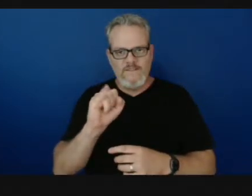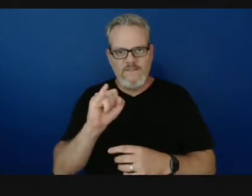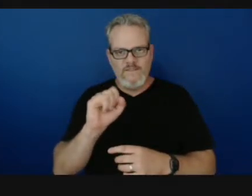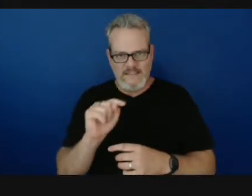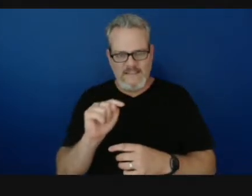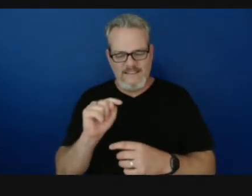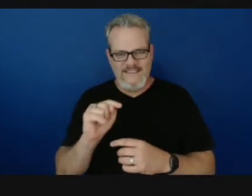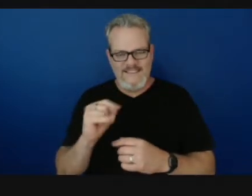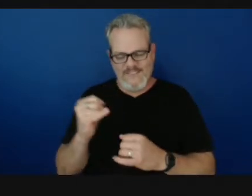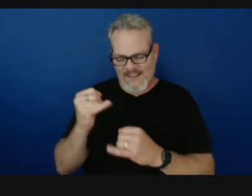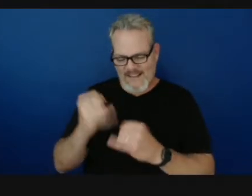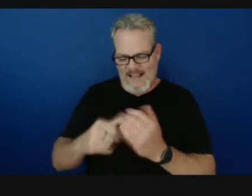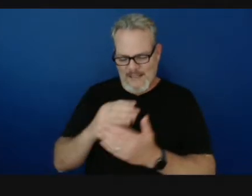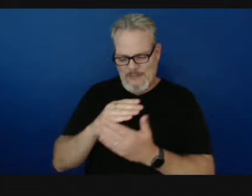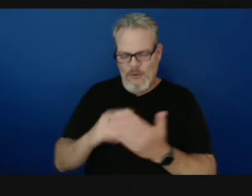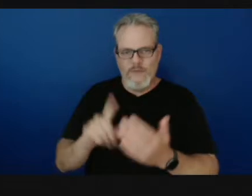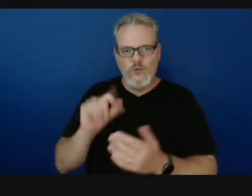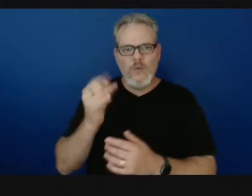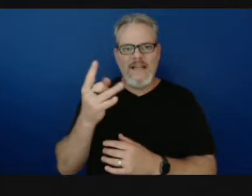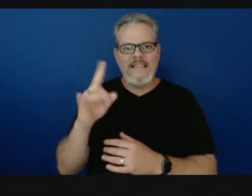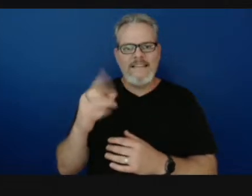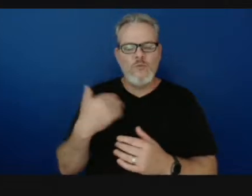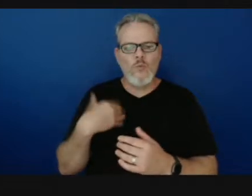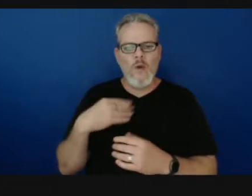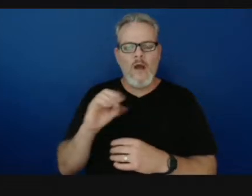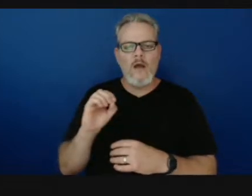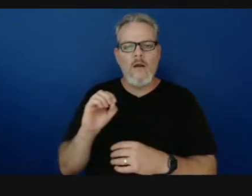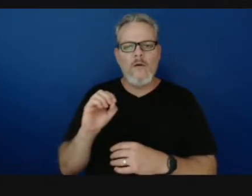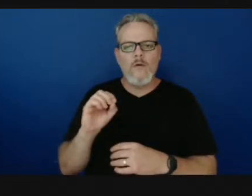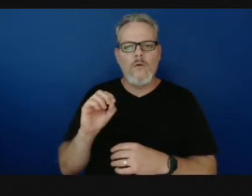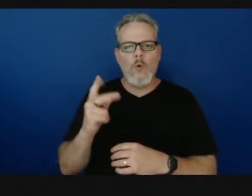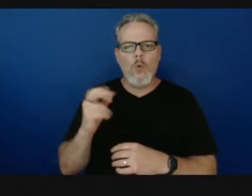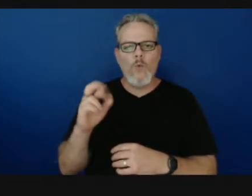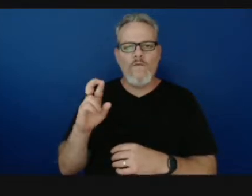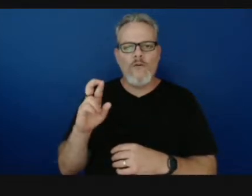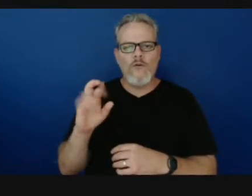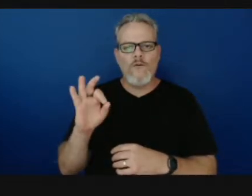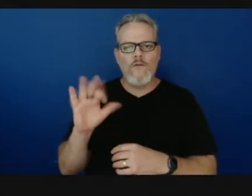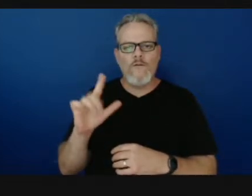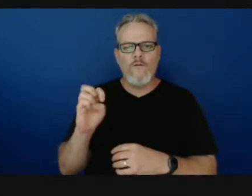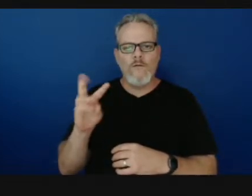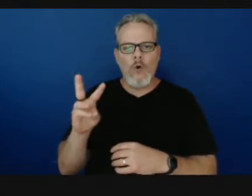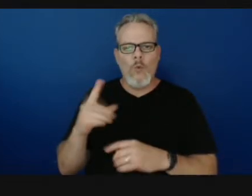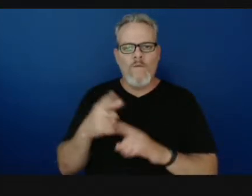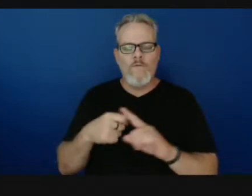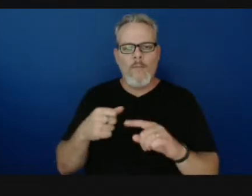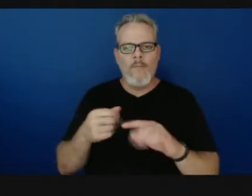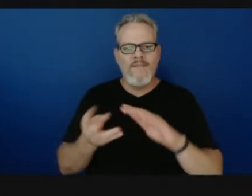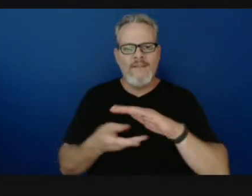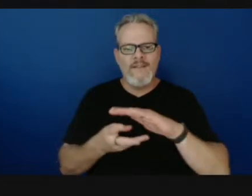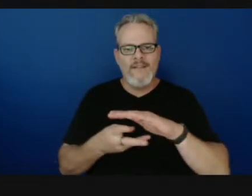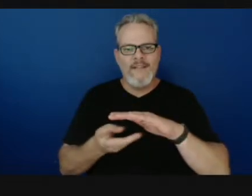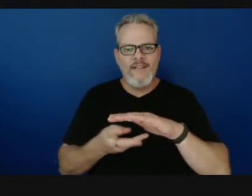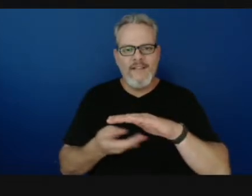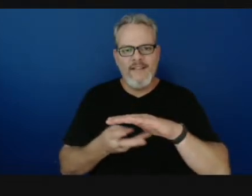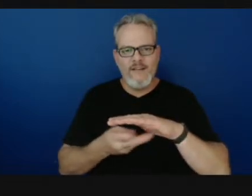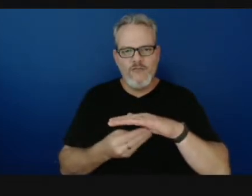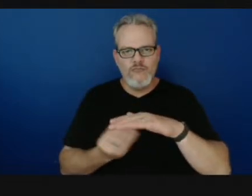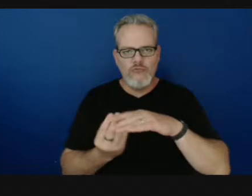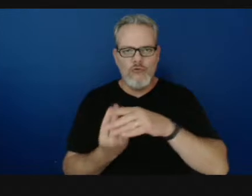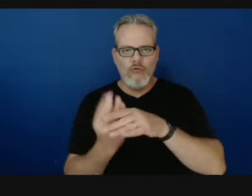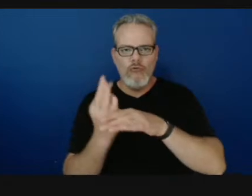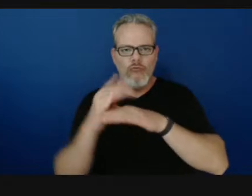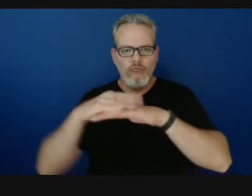some overflows from the lava channel. There was